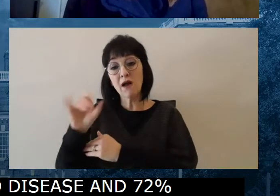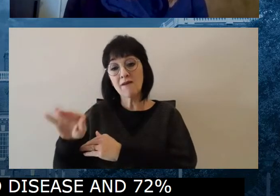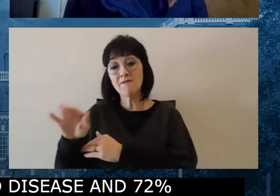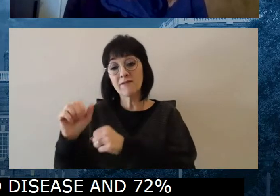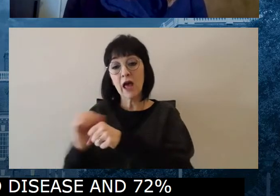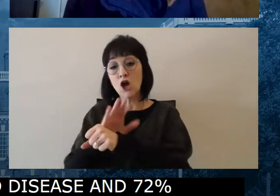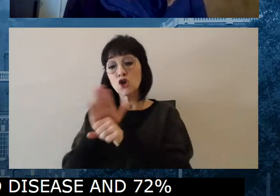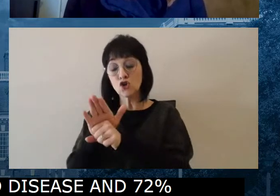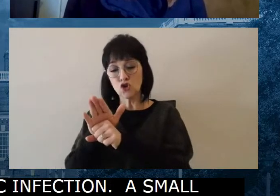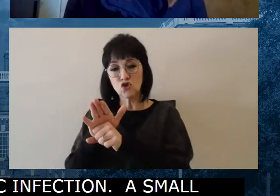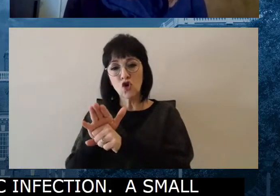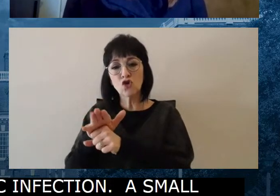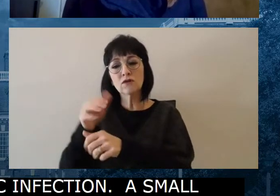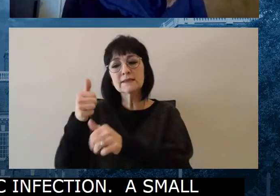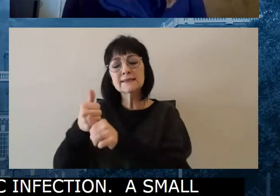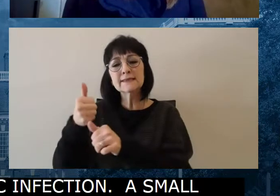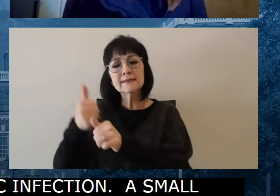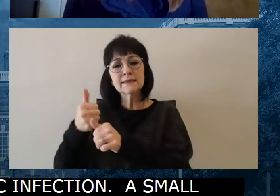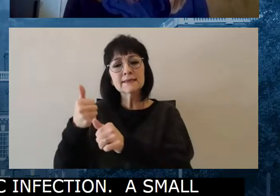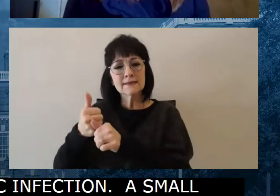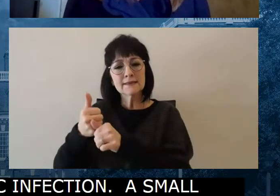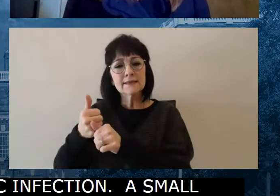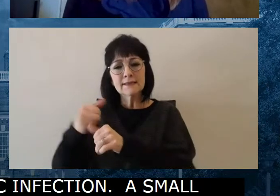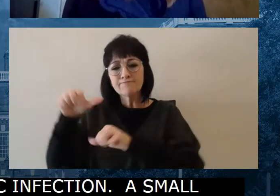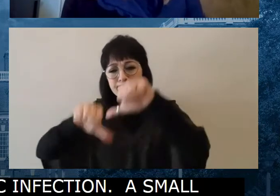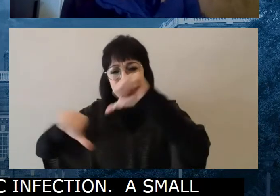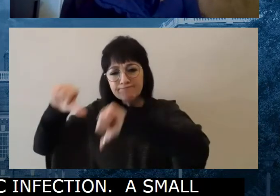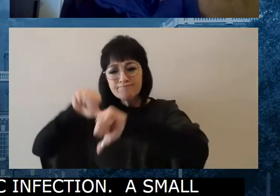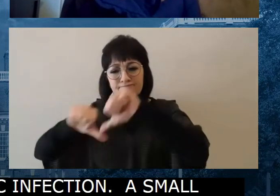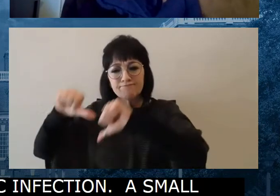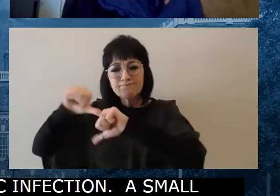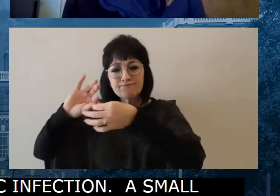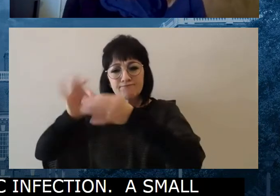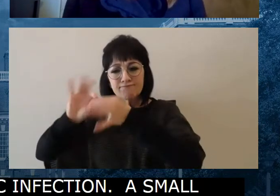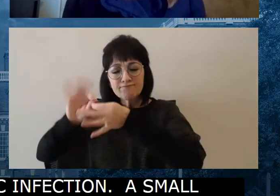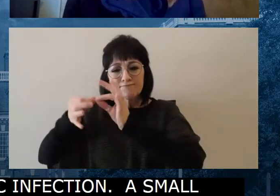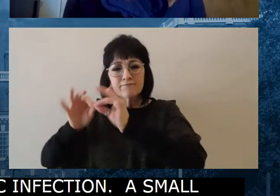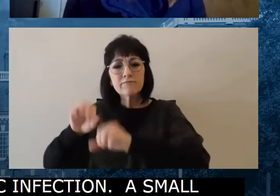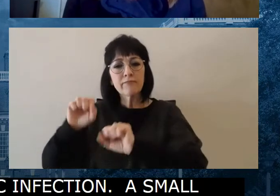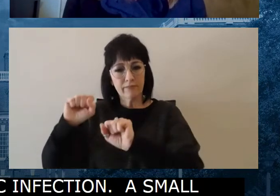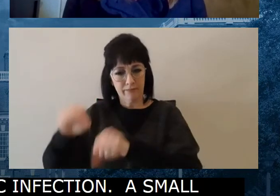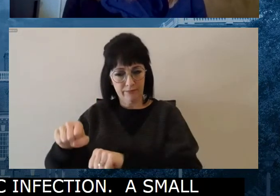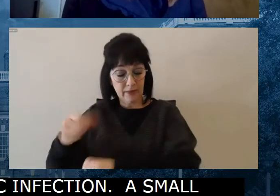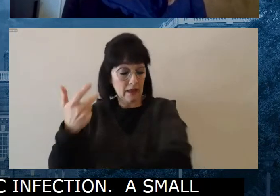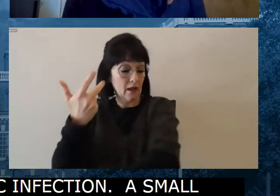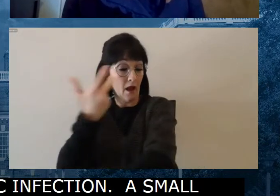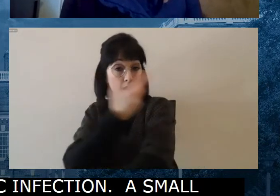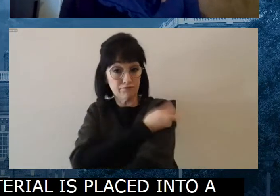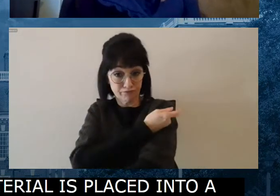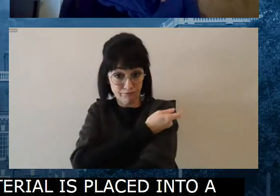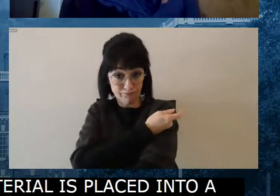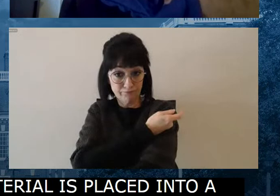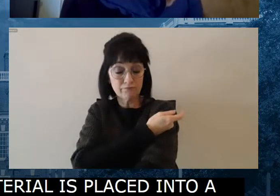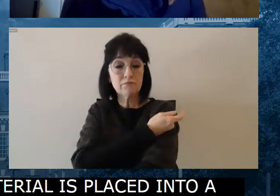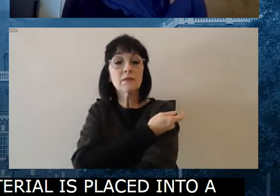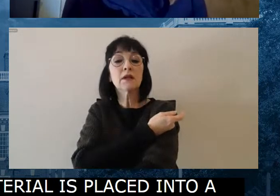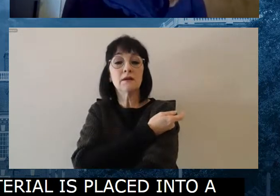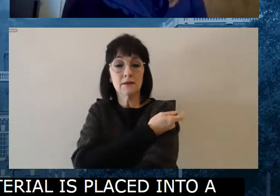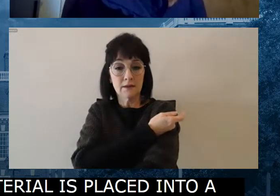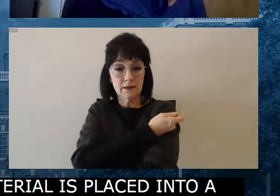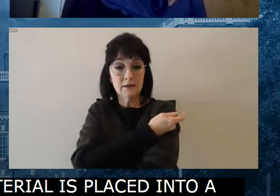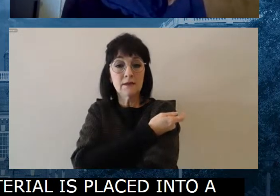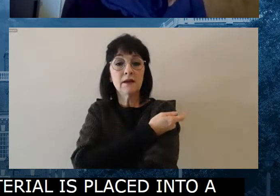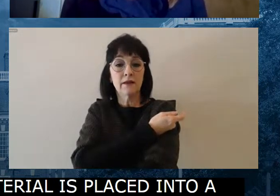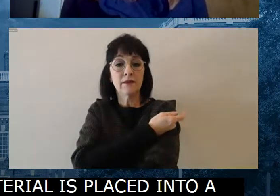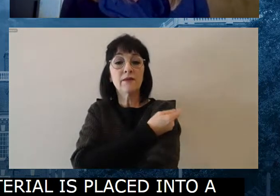weakened version of the common cold virus called an adenovirus. And when it gets injected into the arm, it